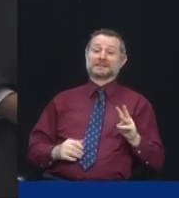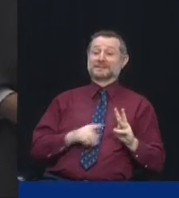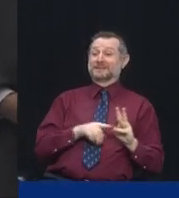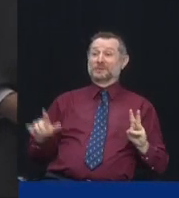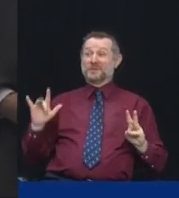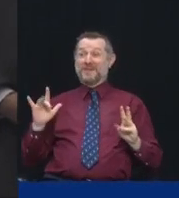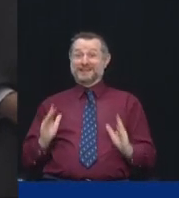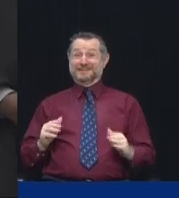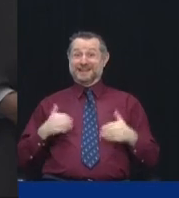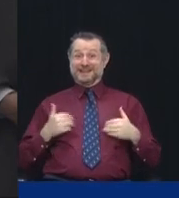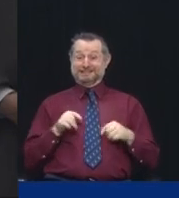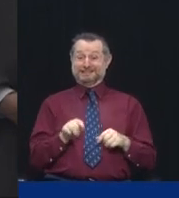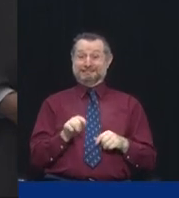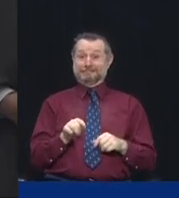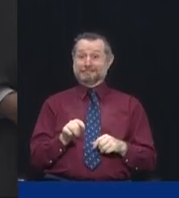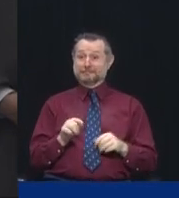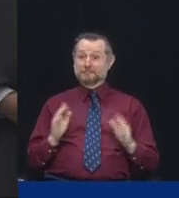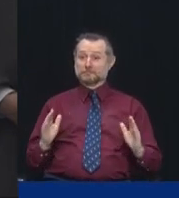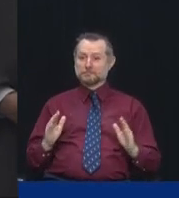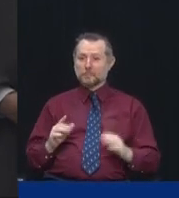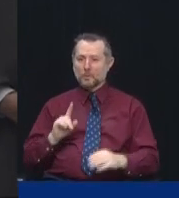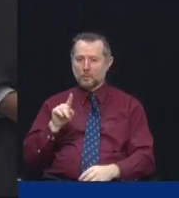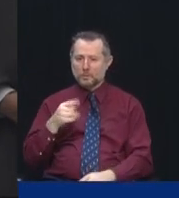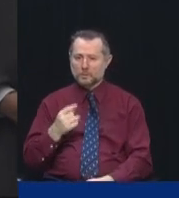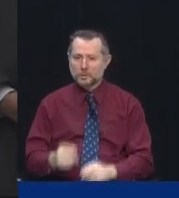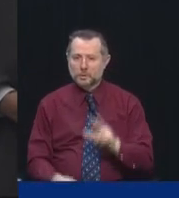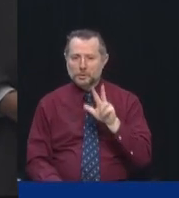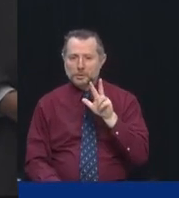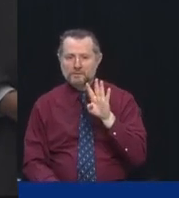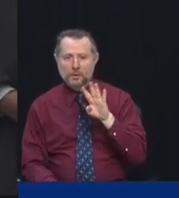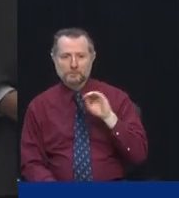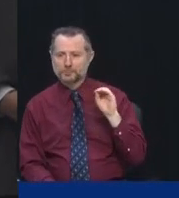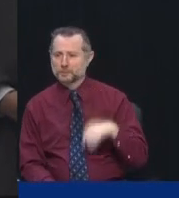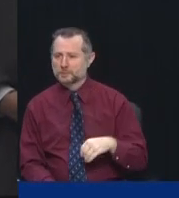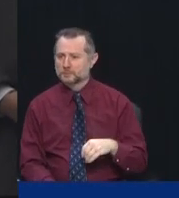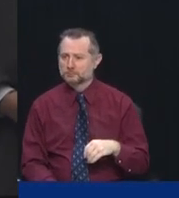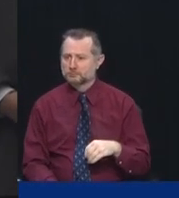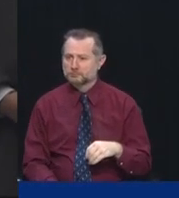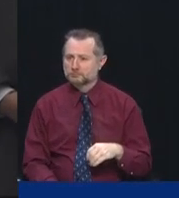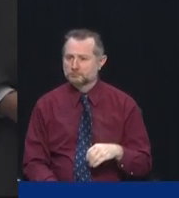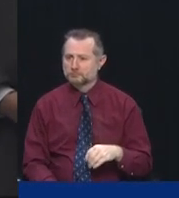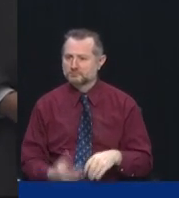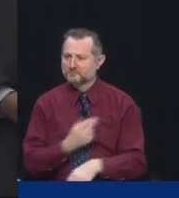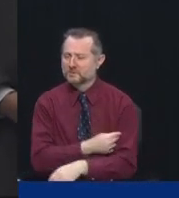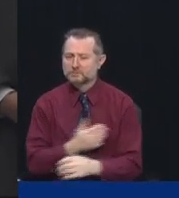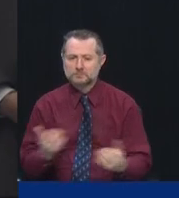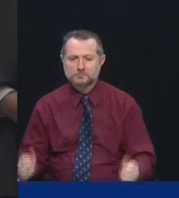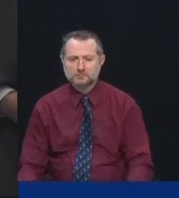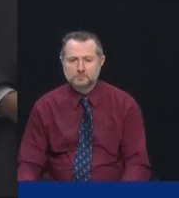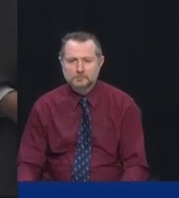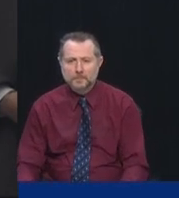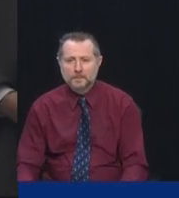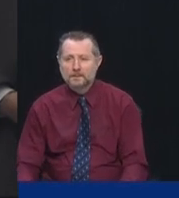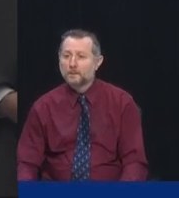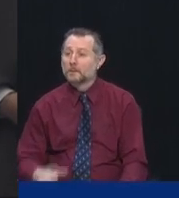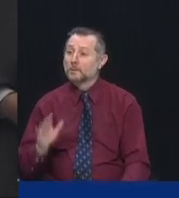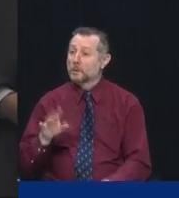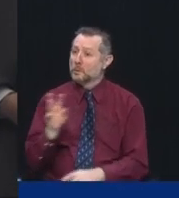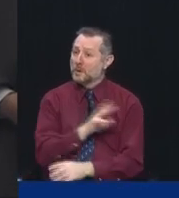olds, only 34% vaccinated. In Western New